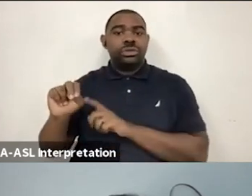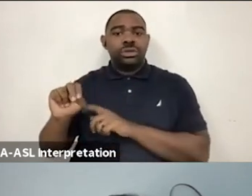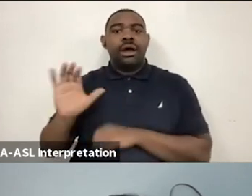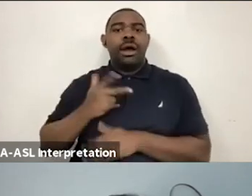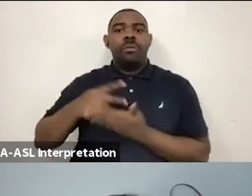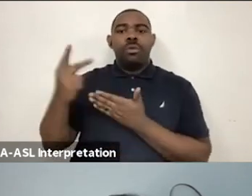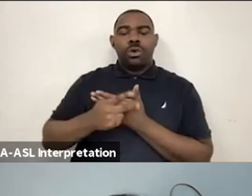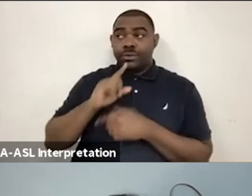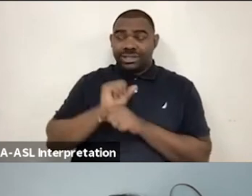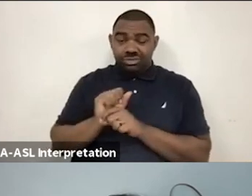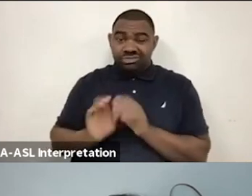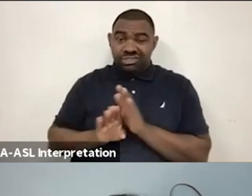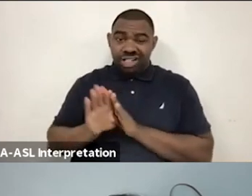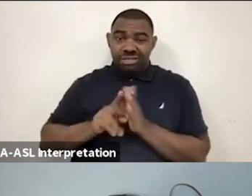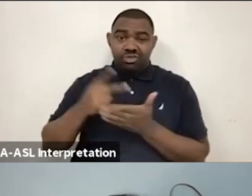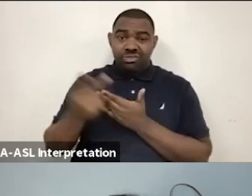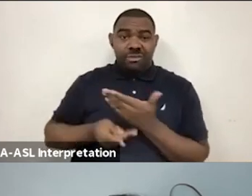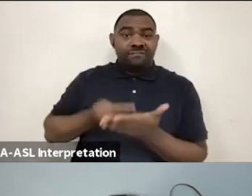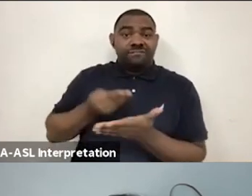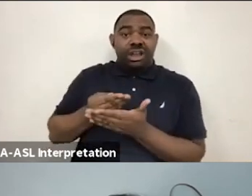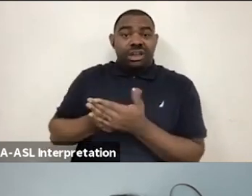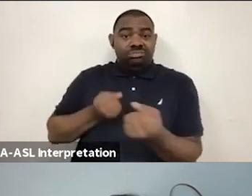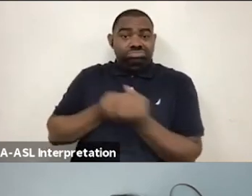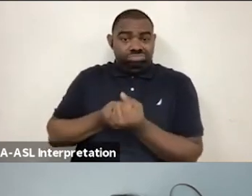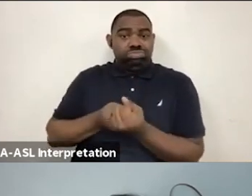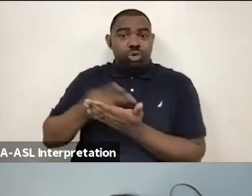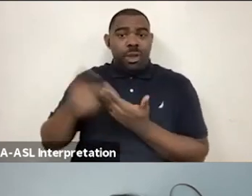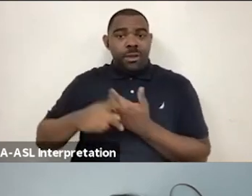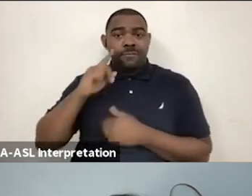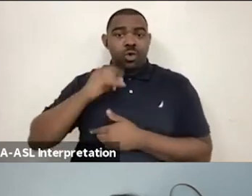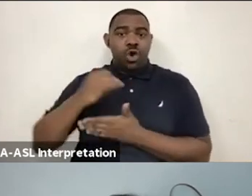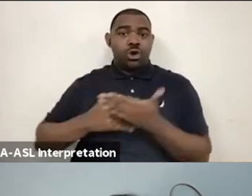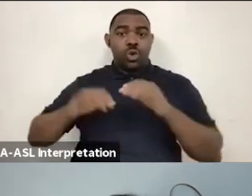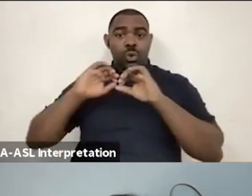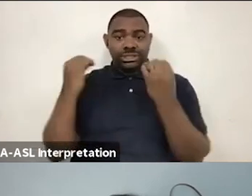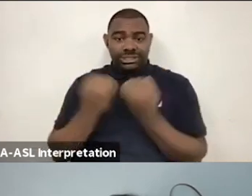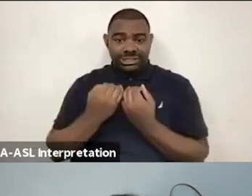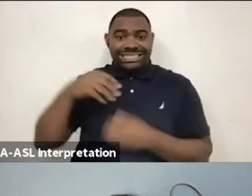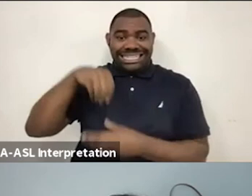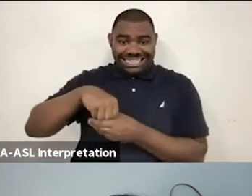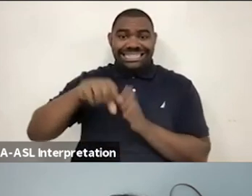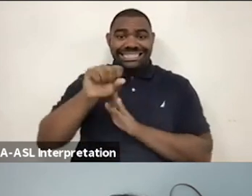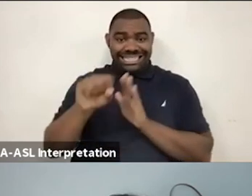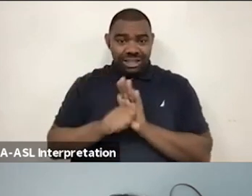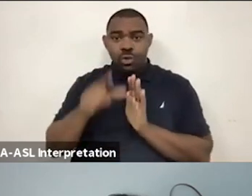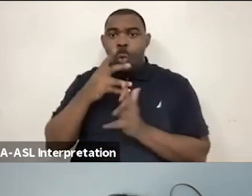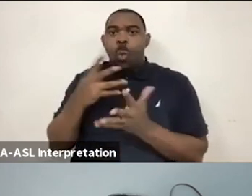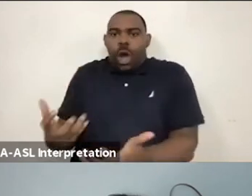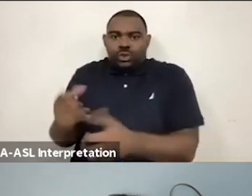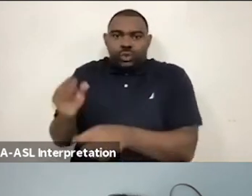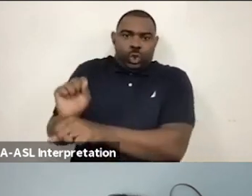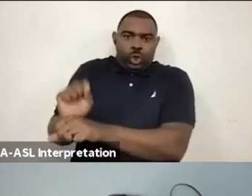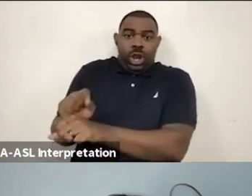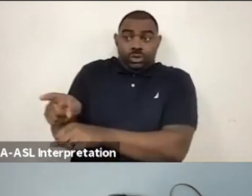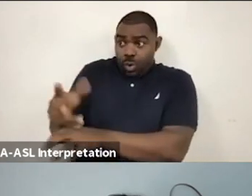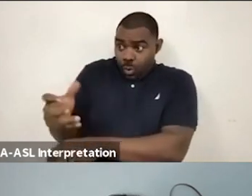program would actually build a funding program for arts organizations in the state who want to